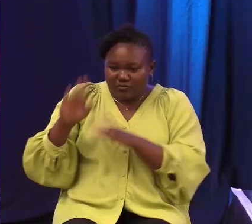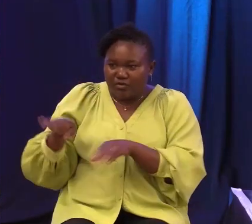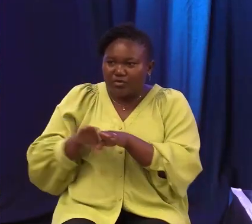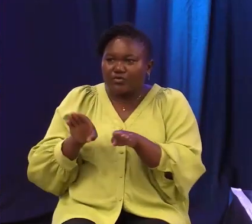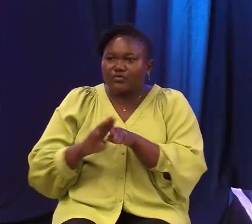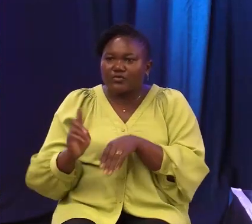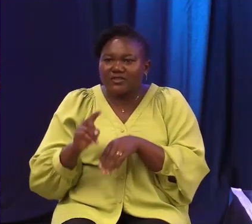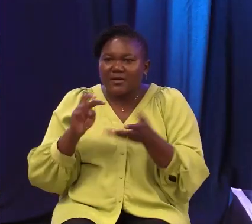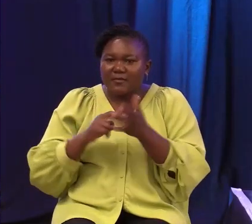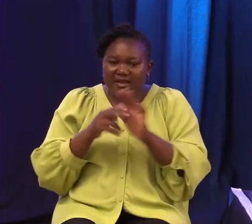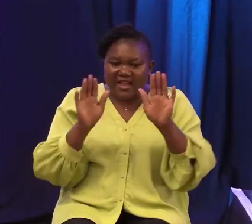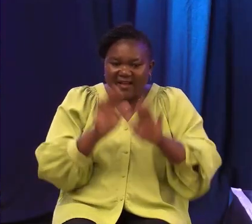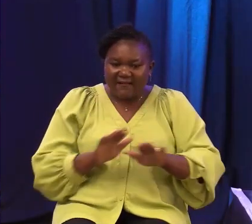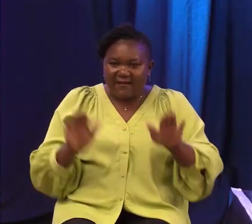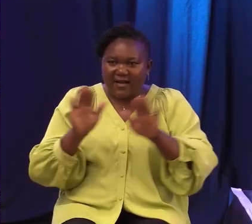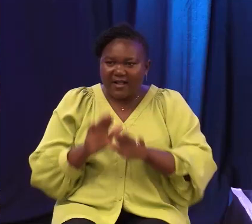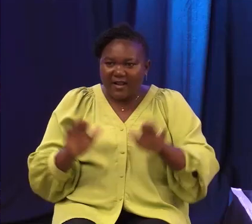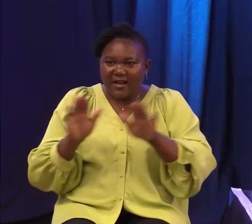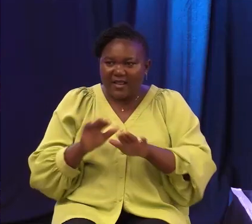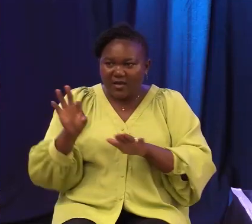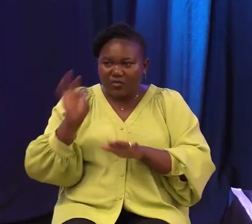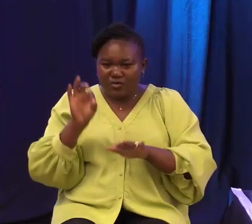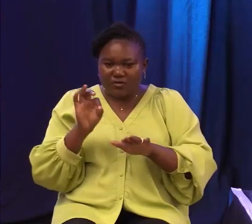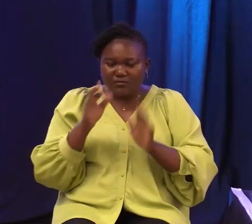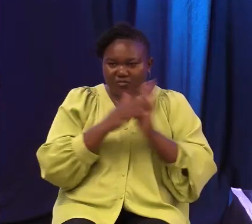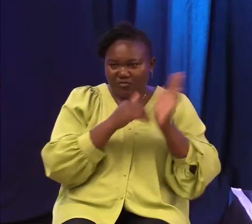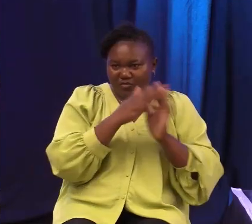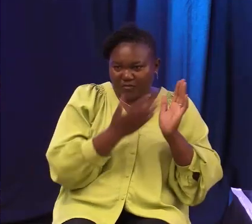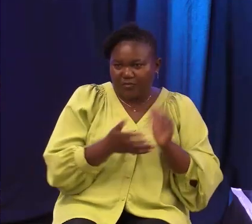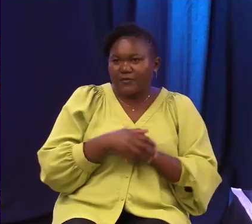a color scheme that tied it all together. I went for